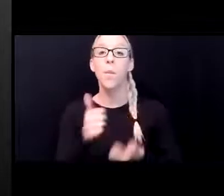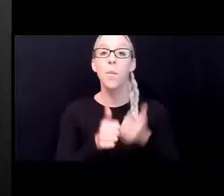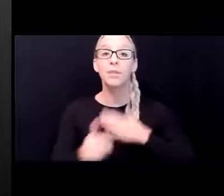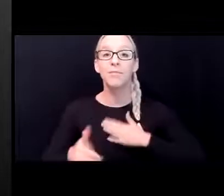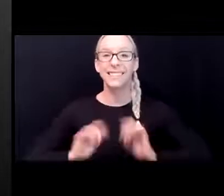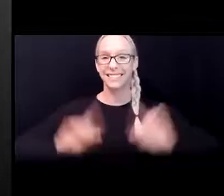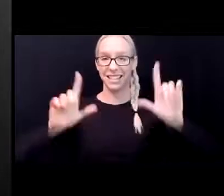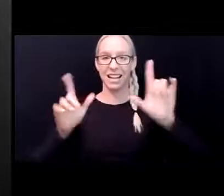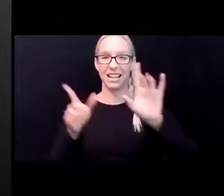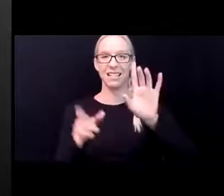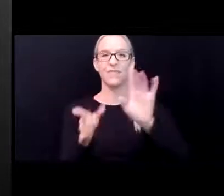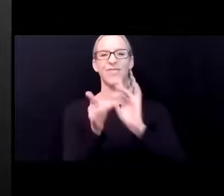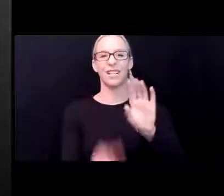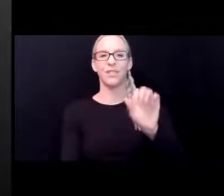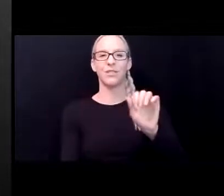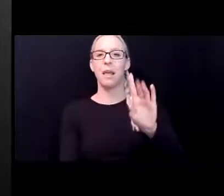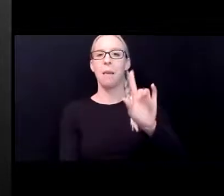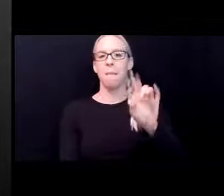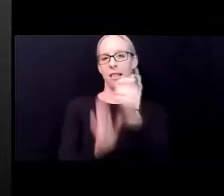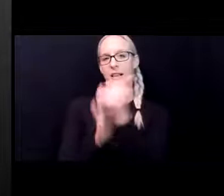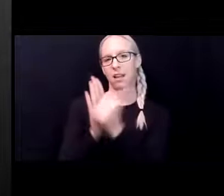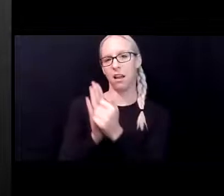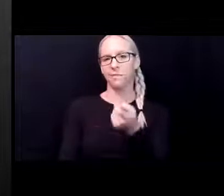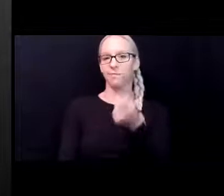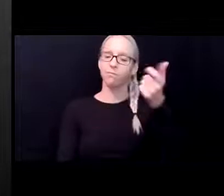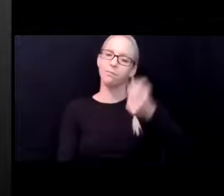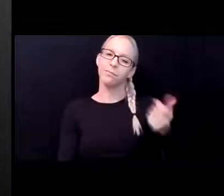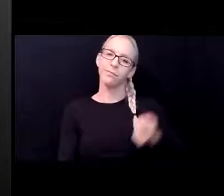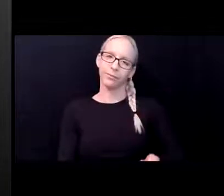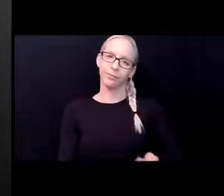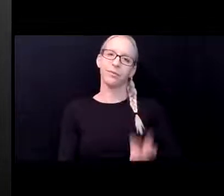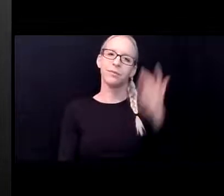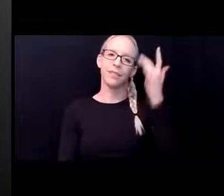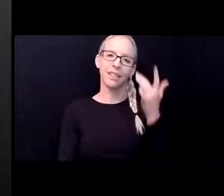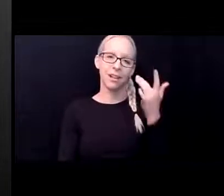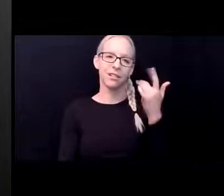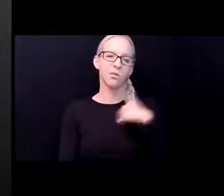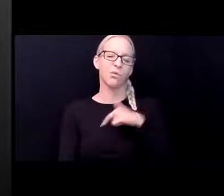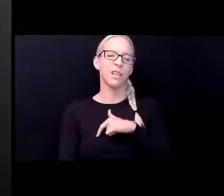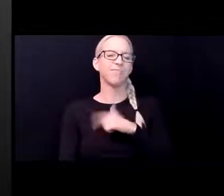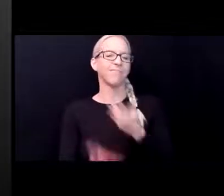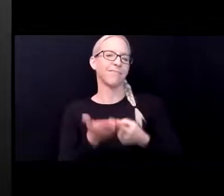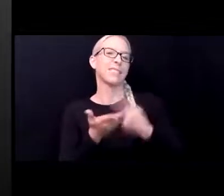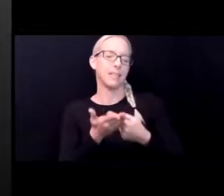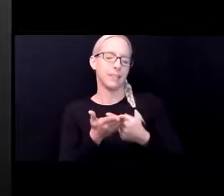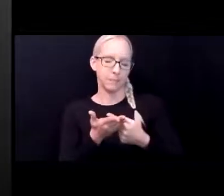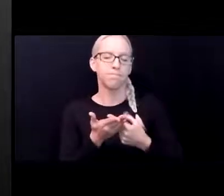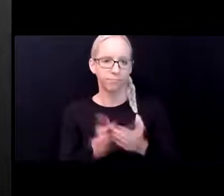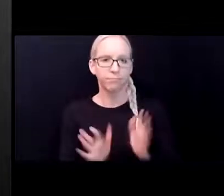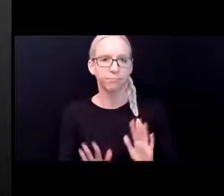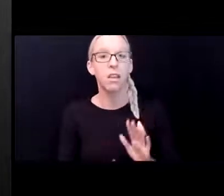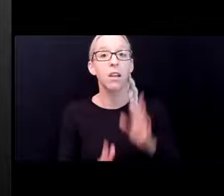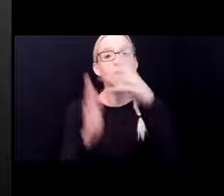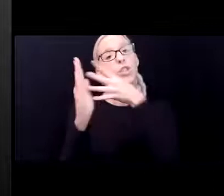Able accounts themselves and taken them out because the Able accounts were already talked about, but I've left a chart at the